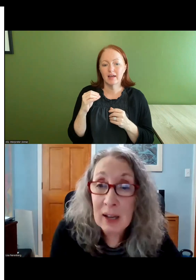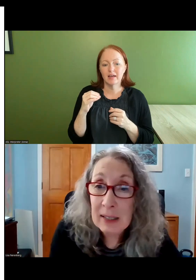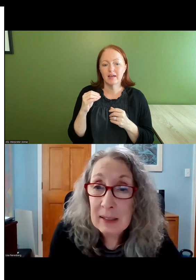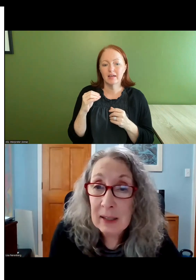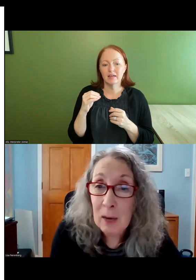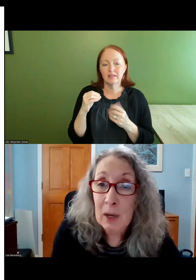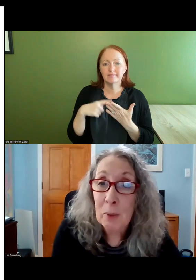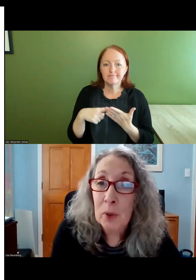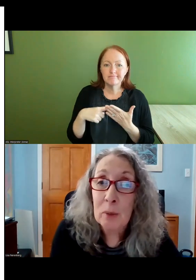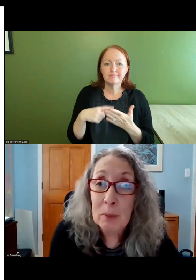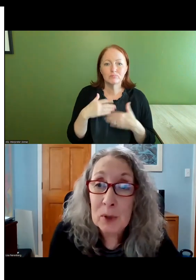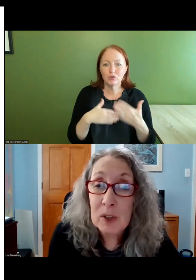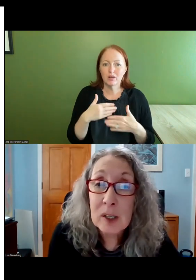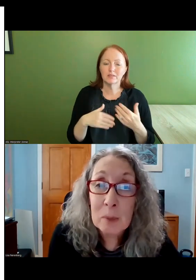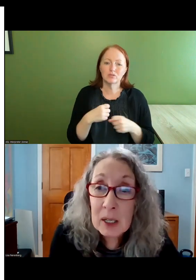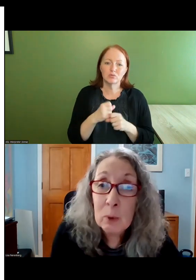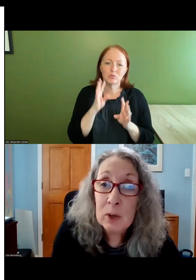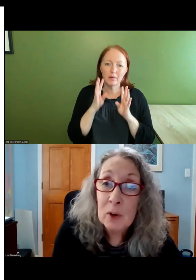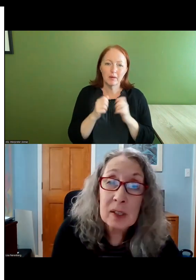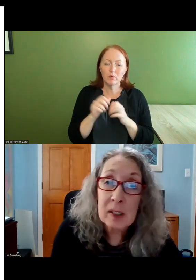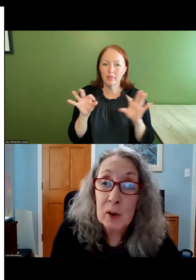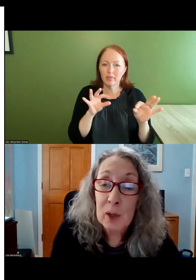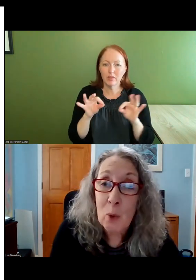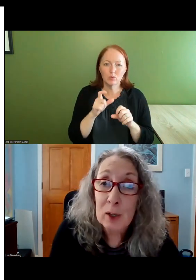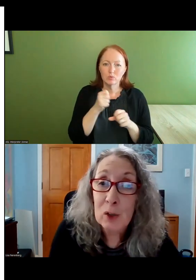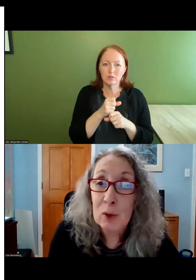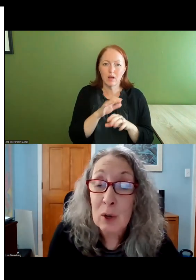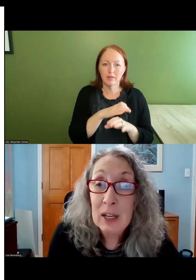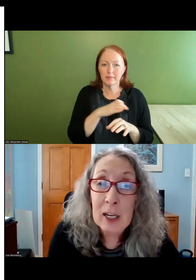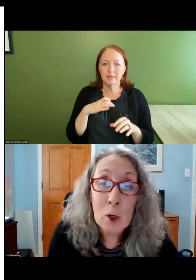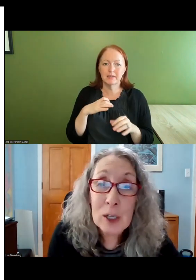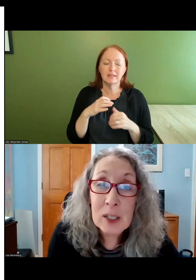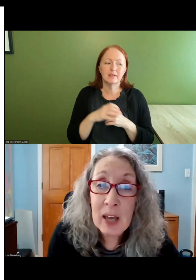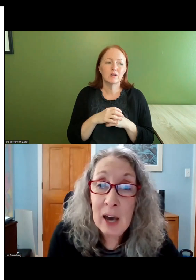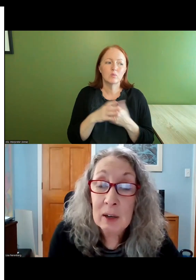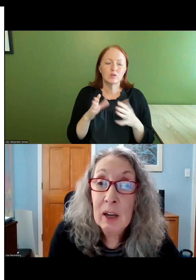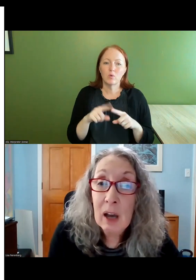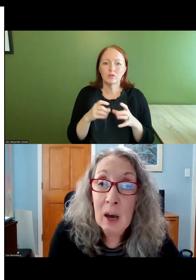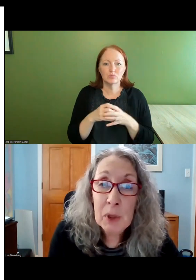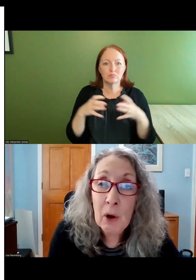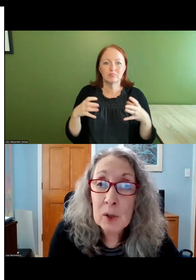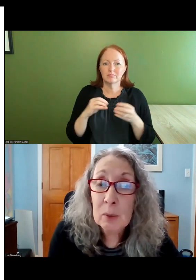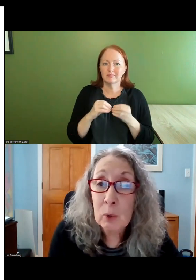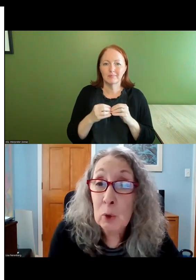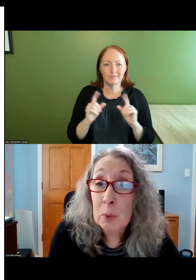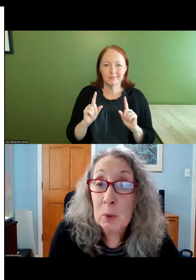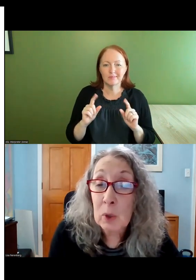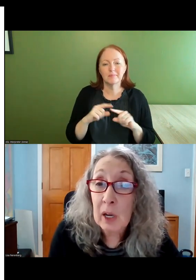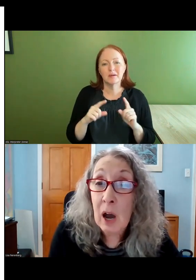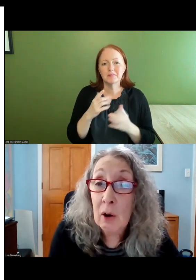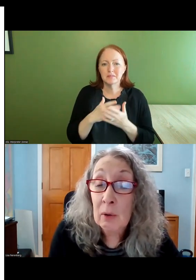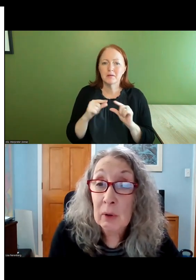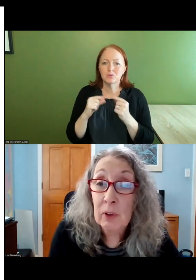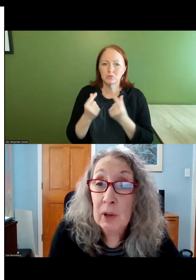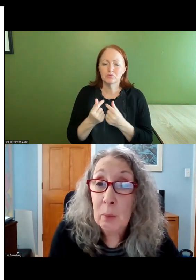deliberative process in coming up with the members of this committee. We don't necessarily want to increase that. But there are some groups that